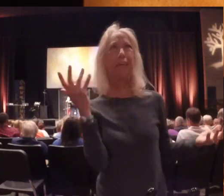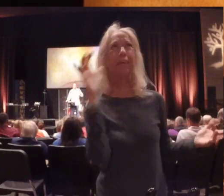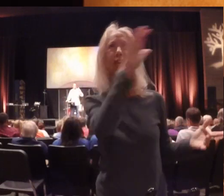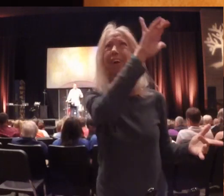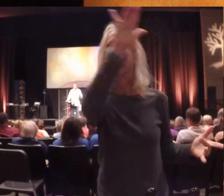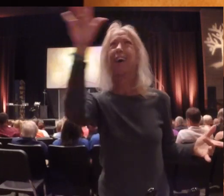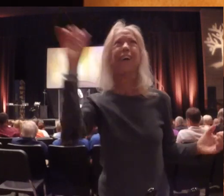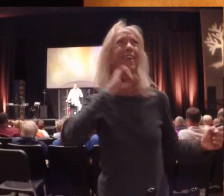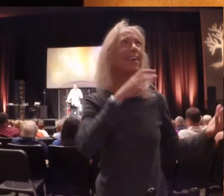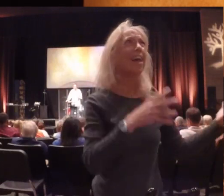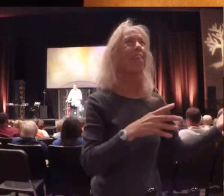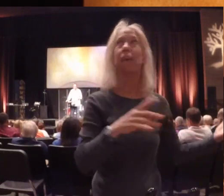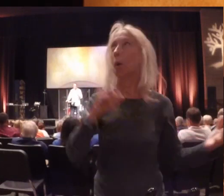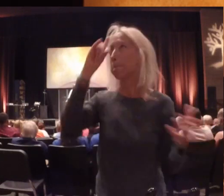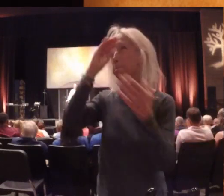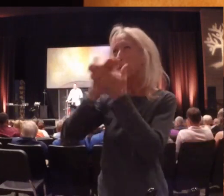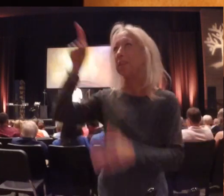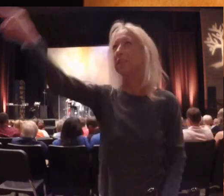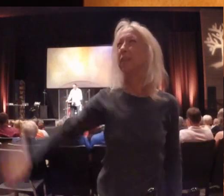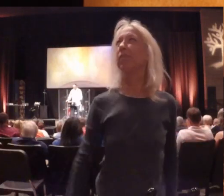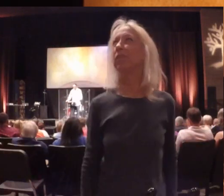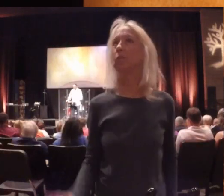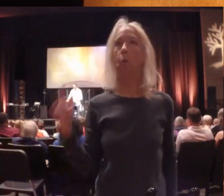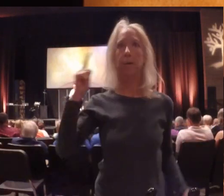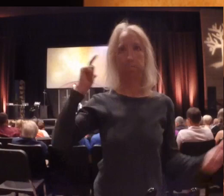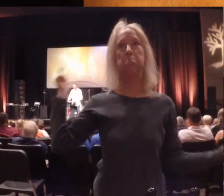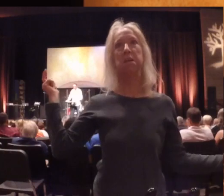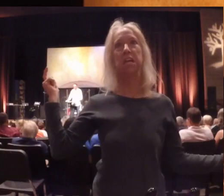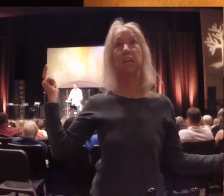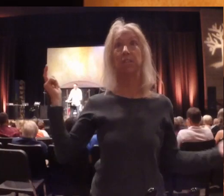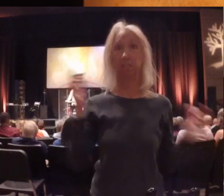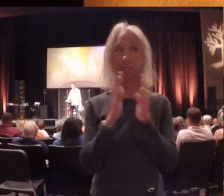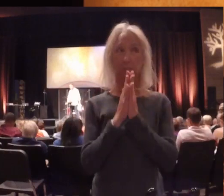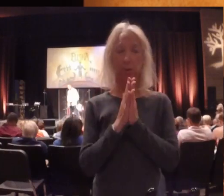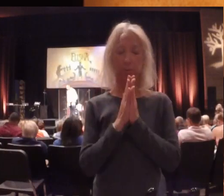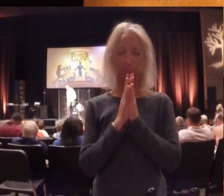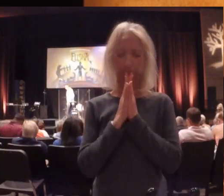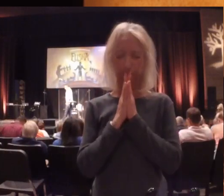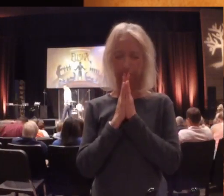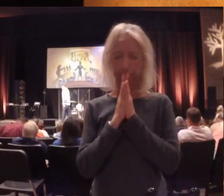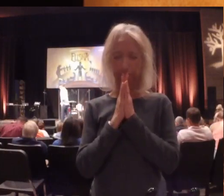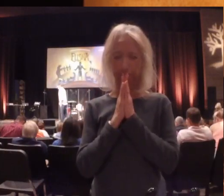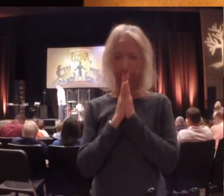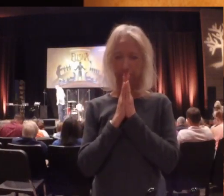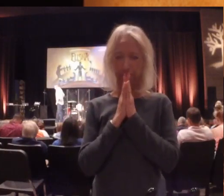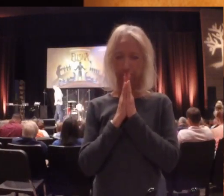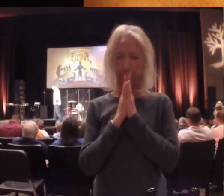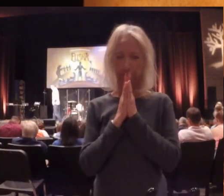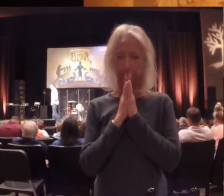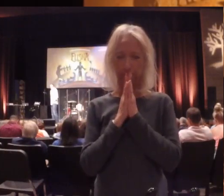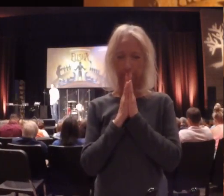even before we see a cloud in the sky, because God is big enough. Will you bow your heads with me this